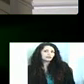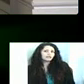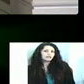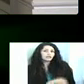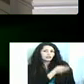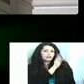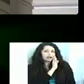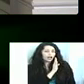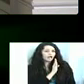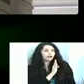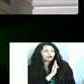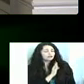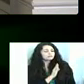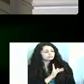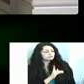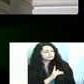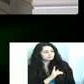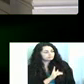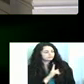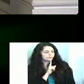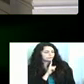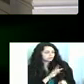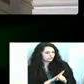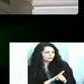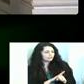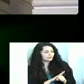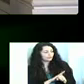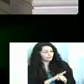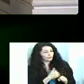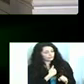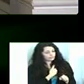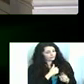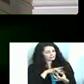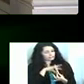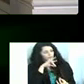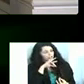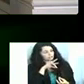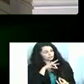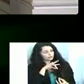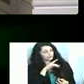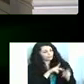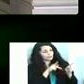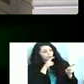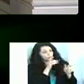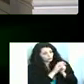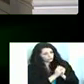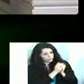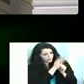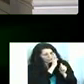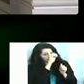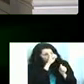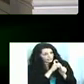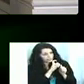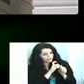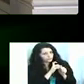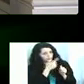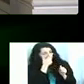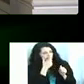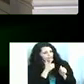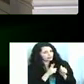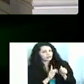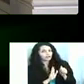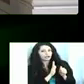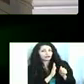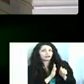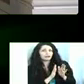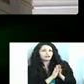is sheer being itself, the spirit. Those who worship God must do it out of their very being,